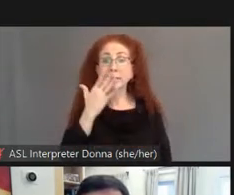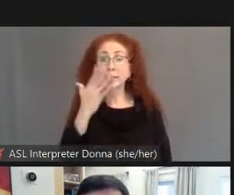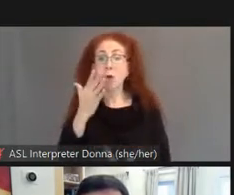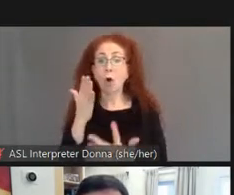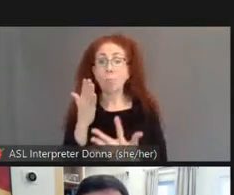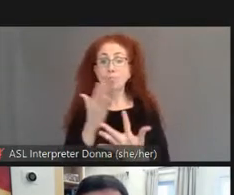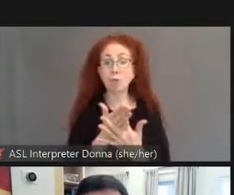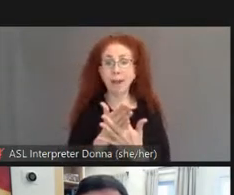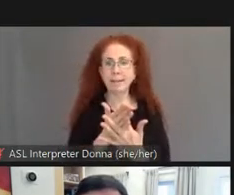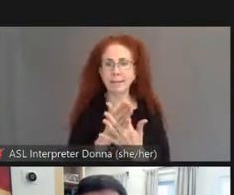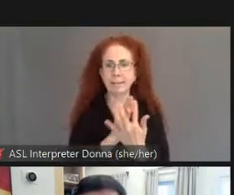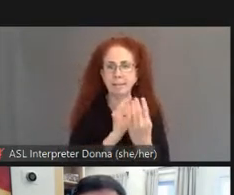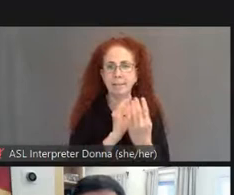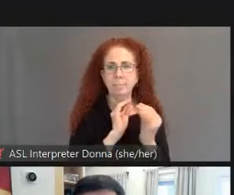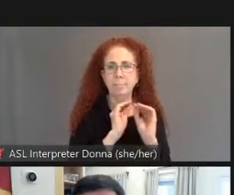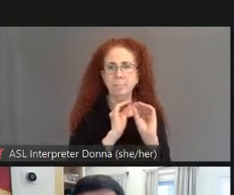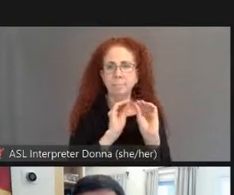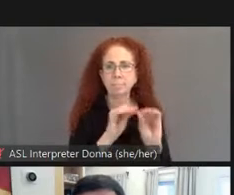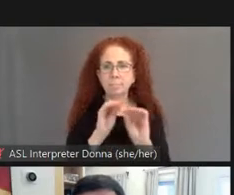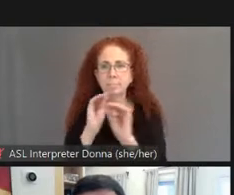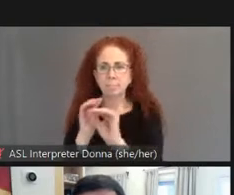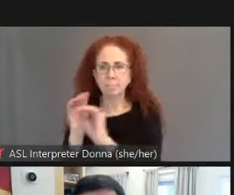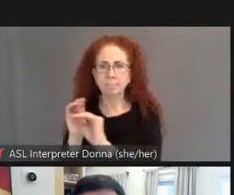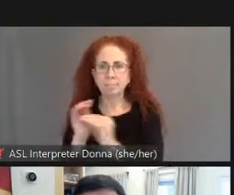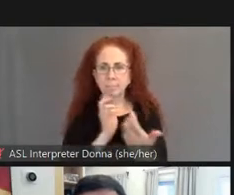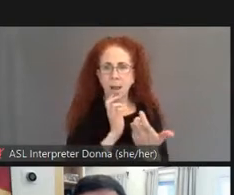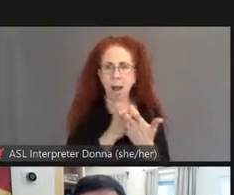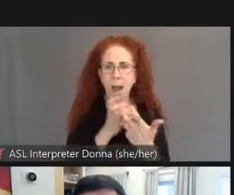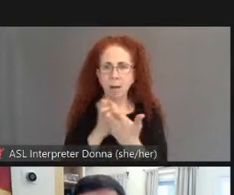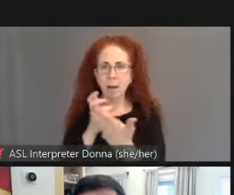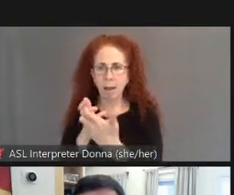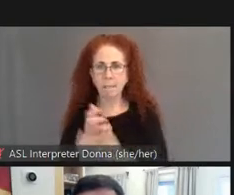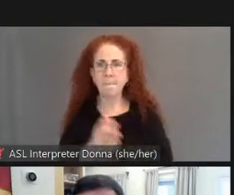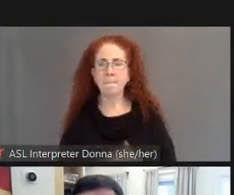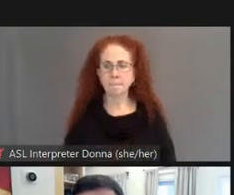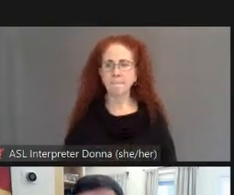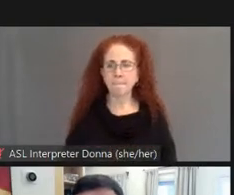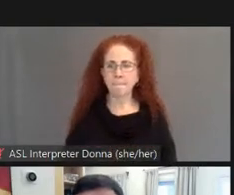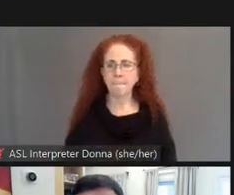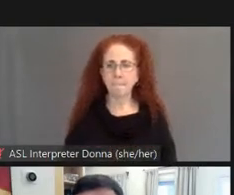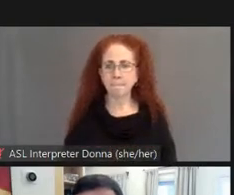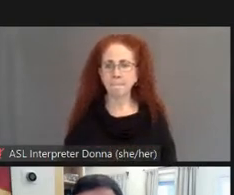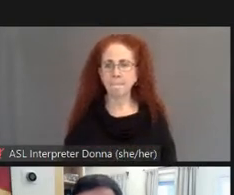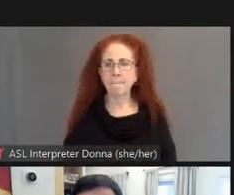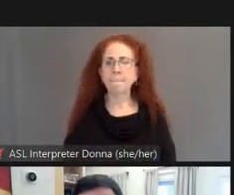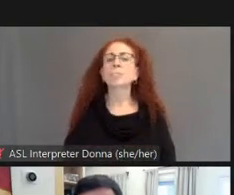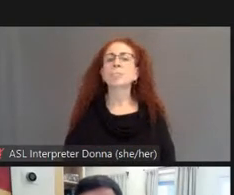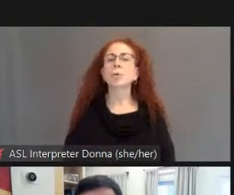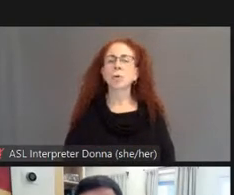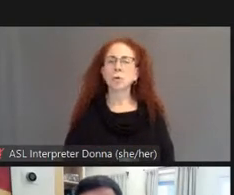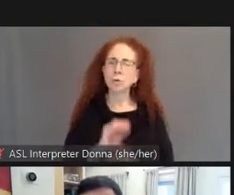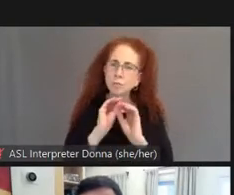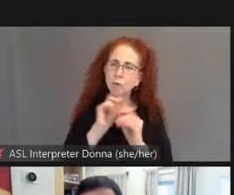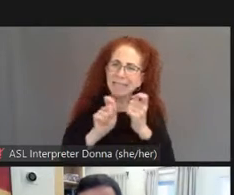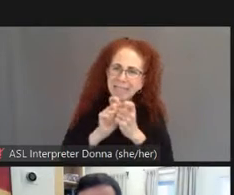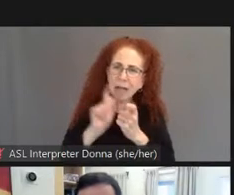in terms of singing for opera, and to exactly where I want it to